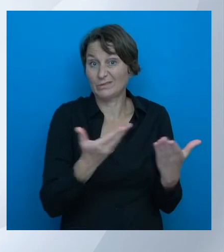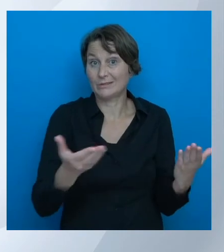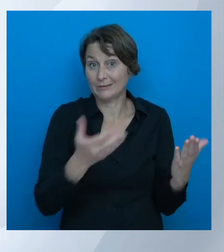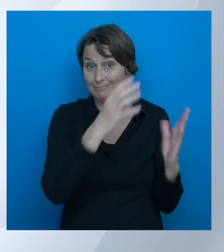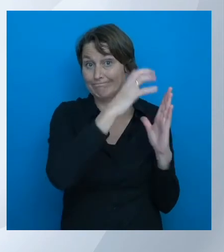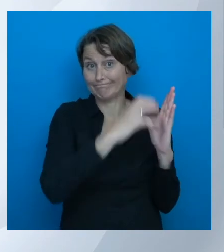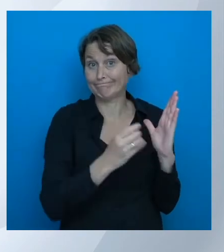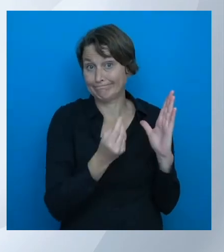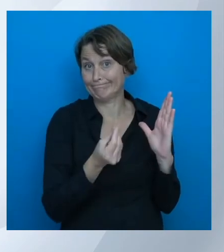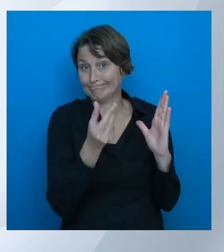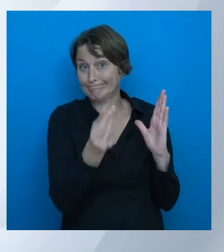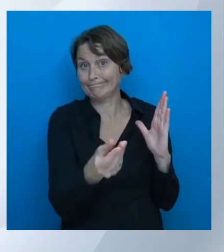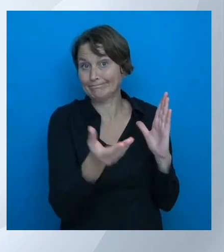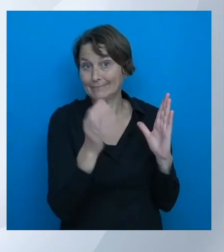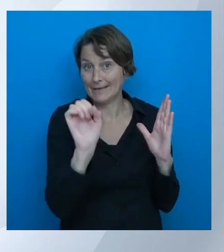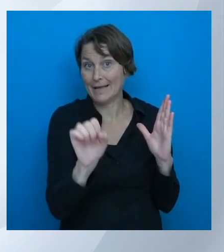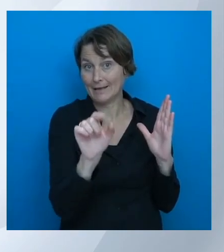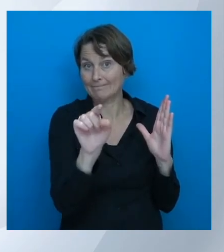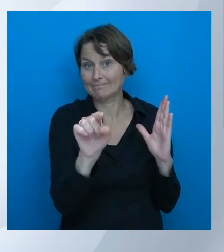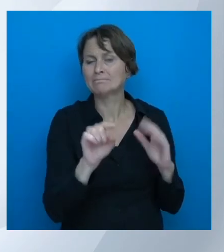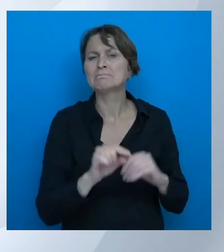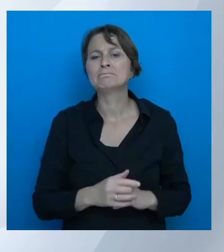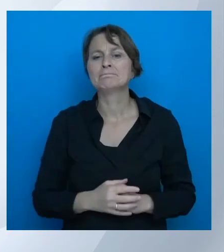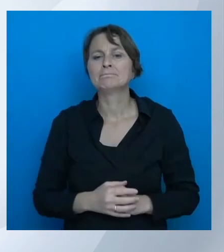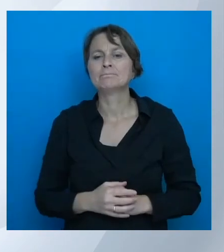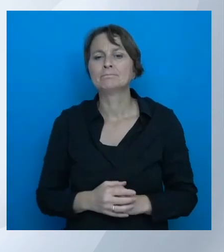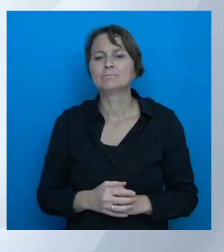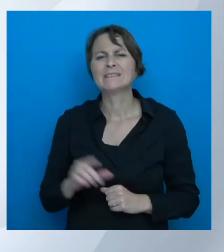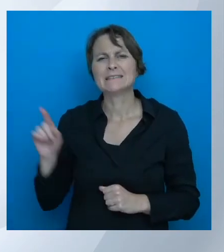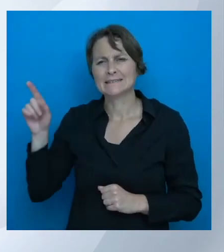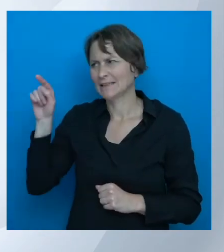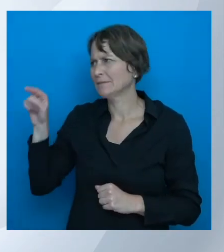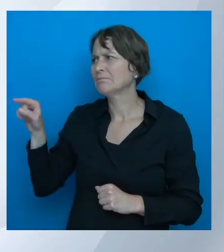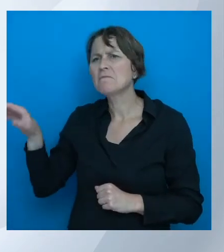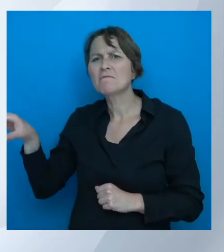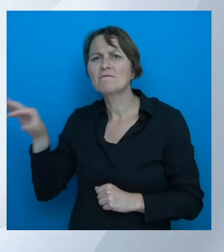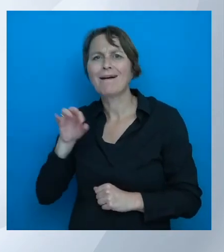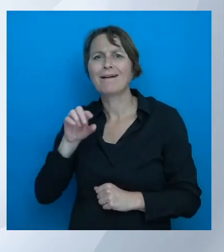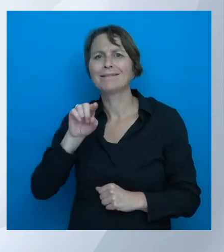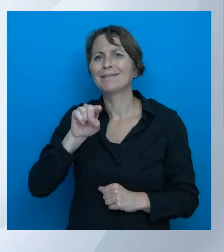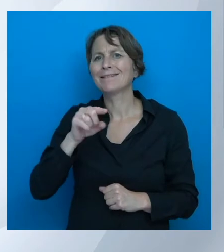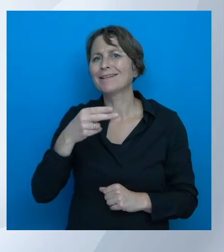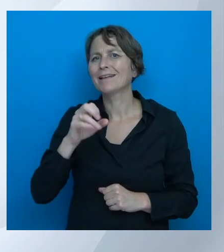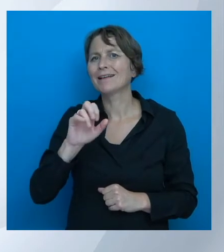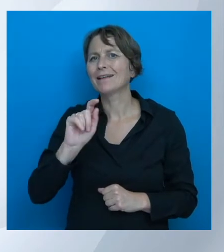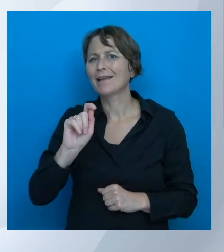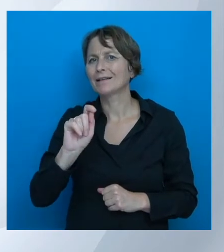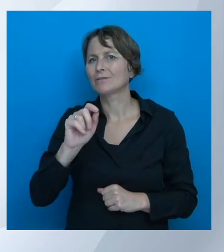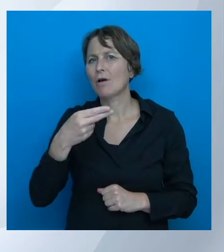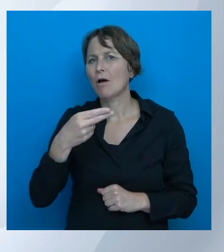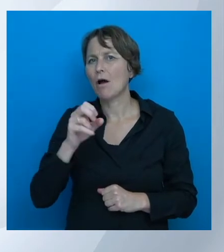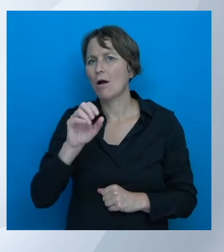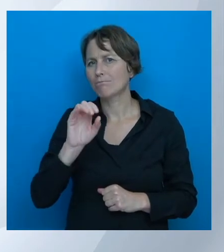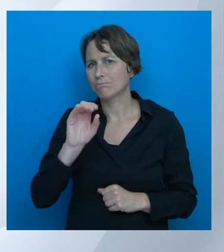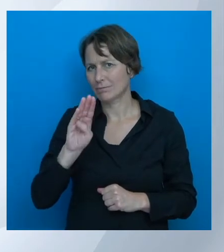read some of the documentation and try for yourself if your specs are up to spec to